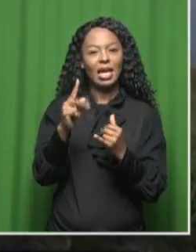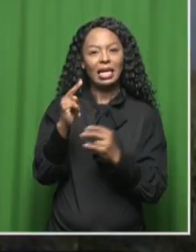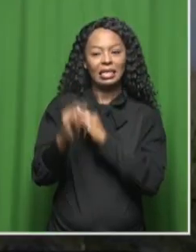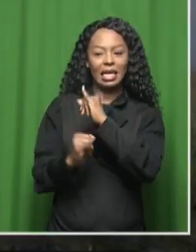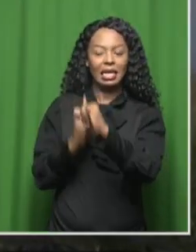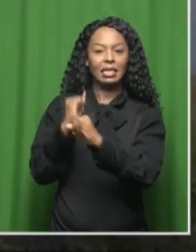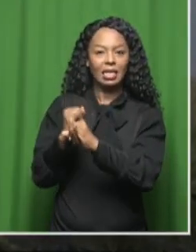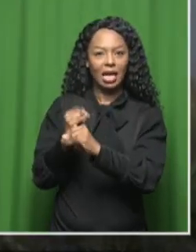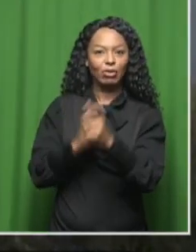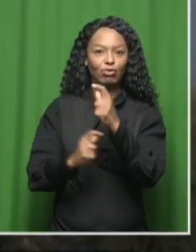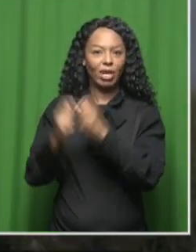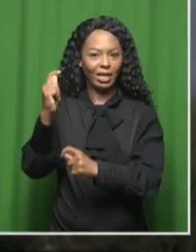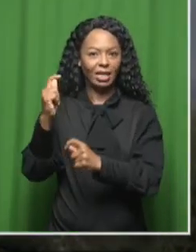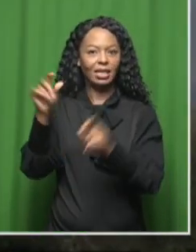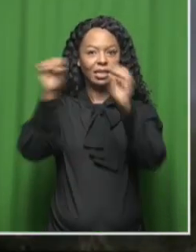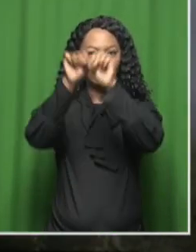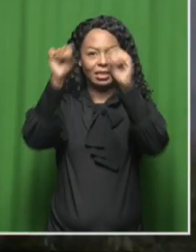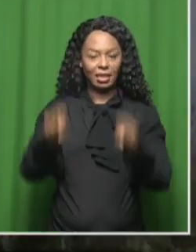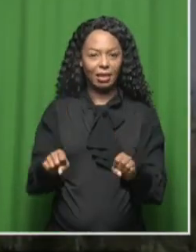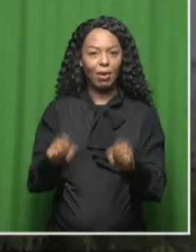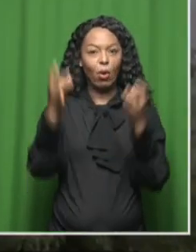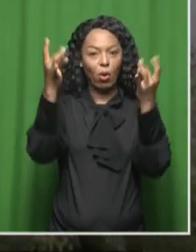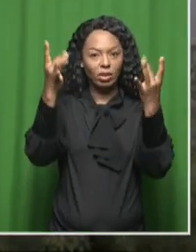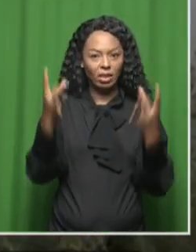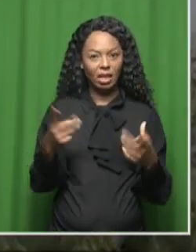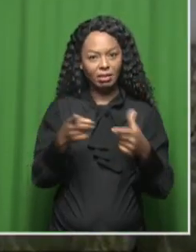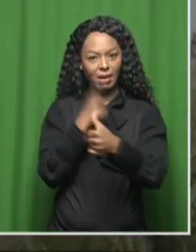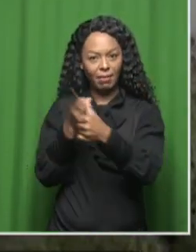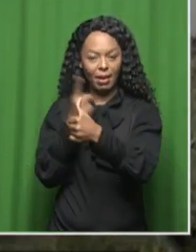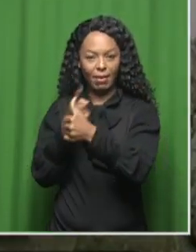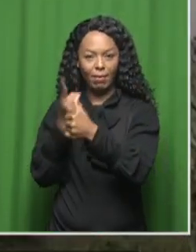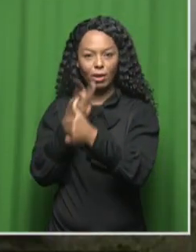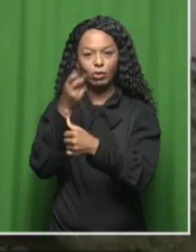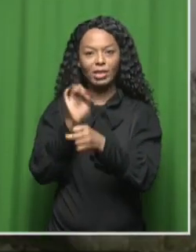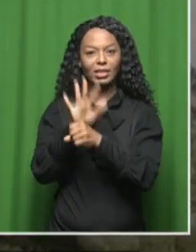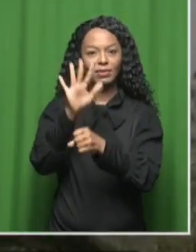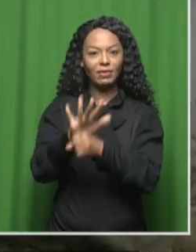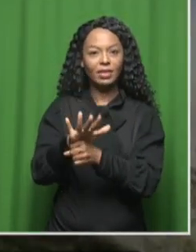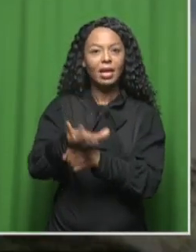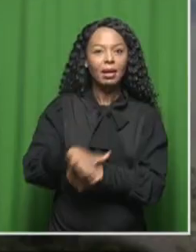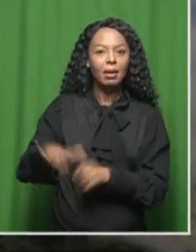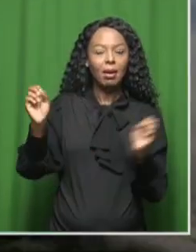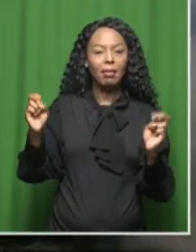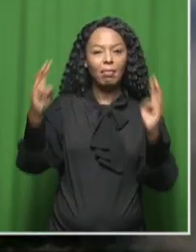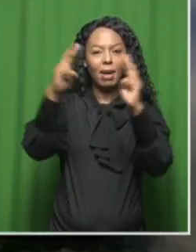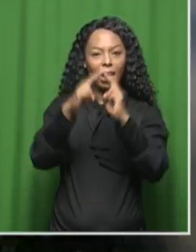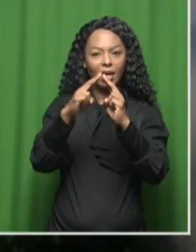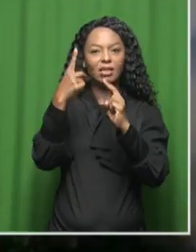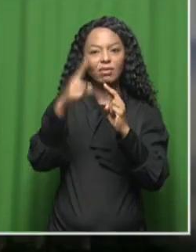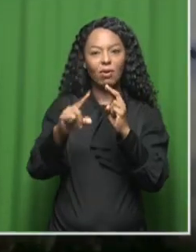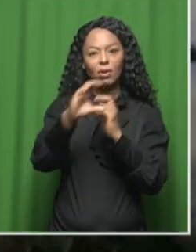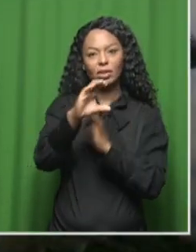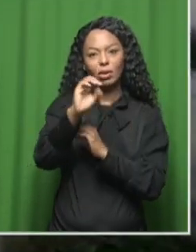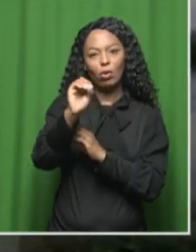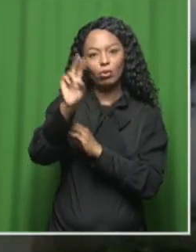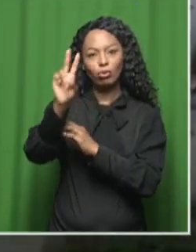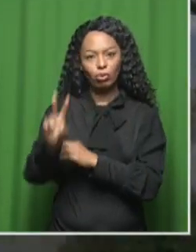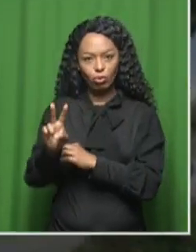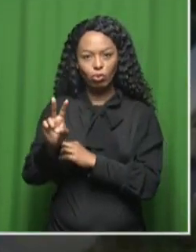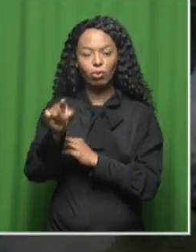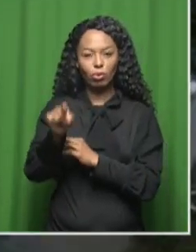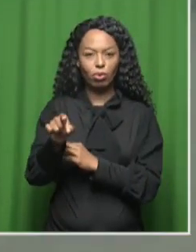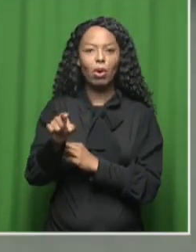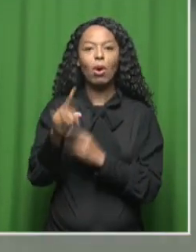consensus was reached in line with the 2015 Paris Agreement. Carbon credits represent a ton of carbon dioxide or